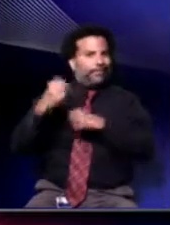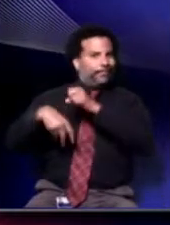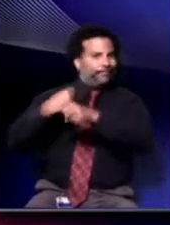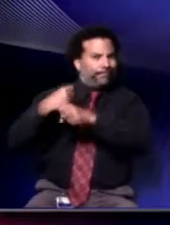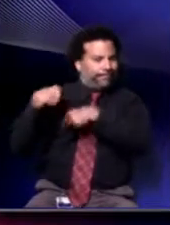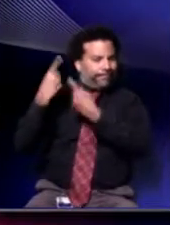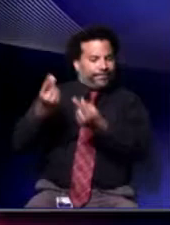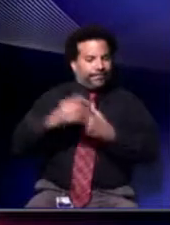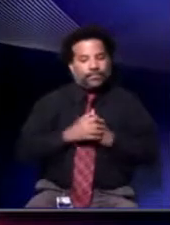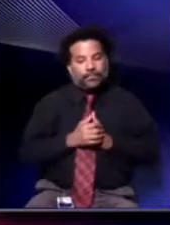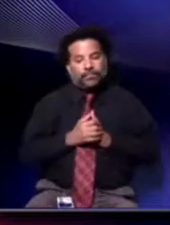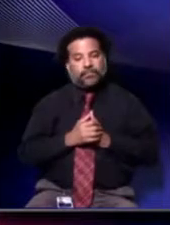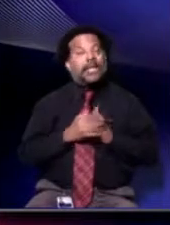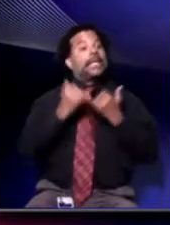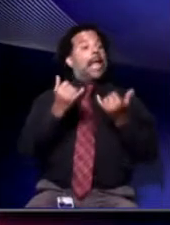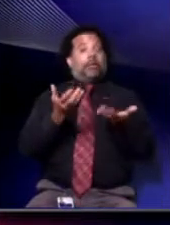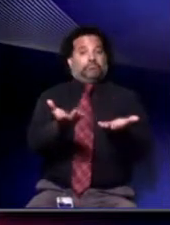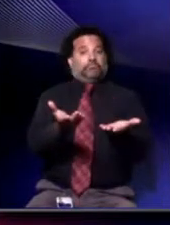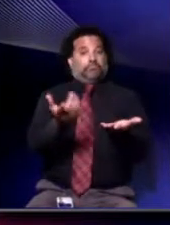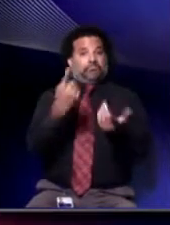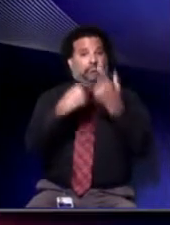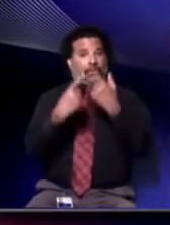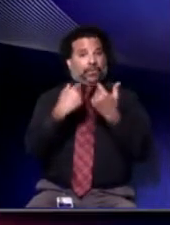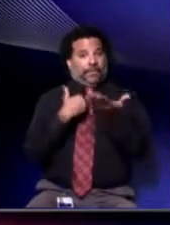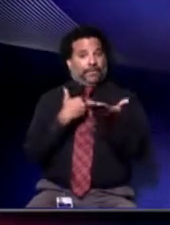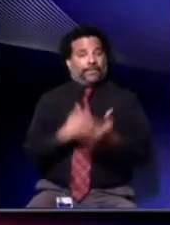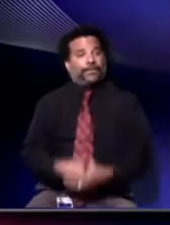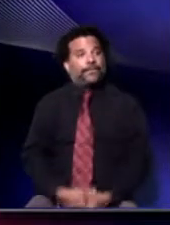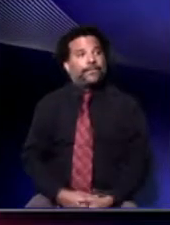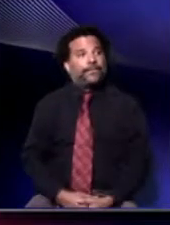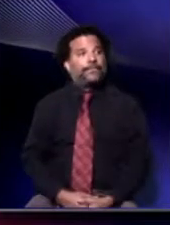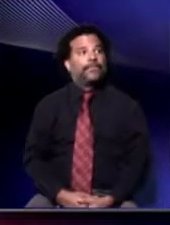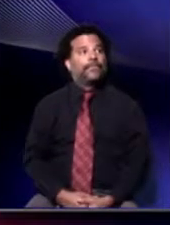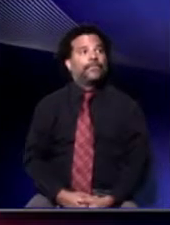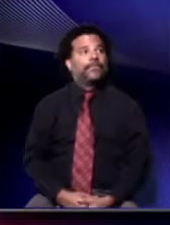At this time, I'd like to make myself available for any questions that you may have.